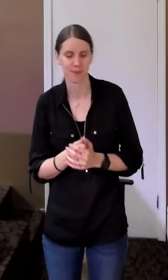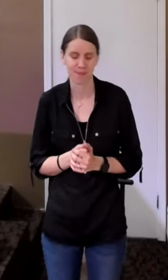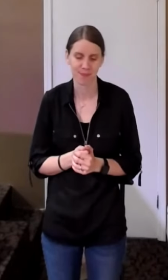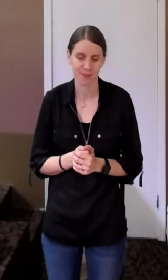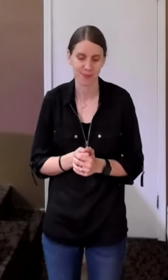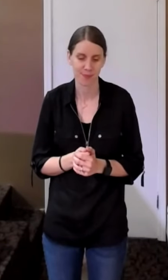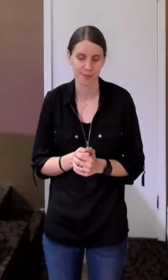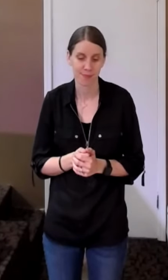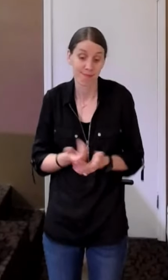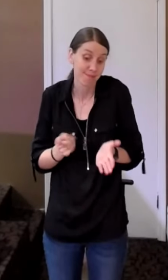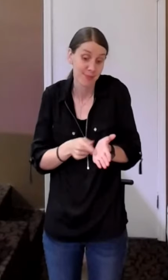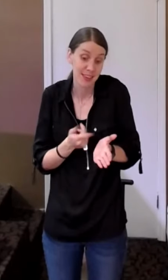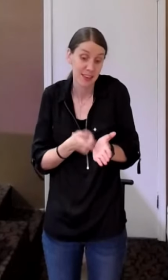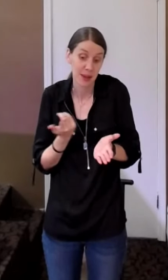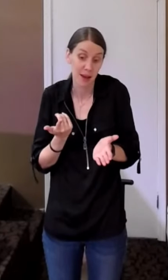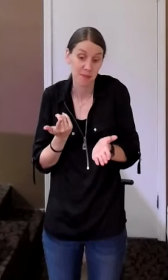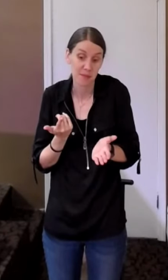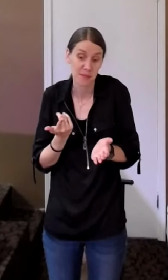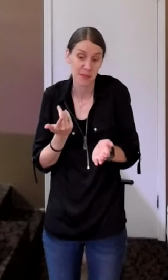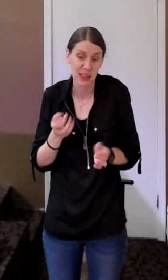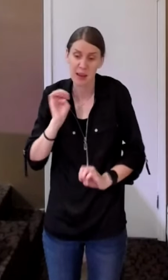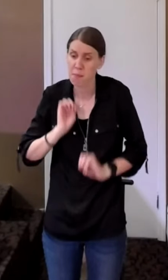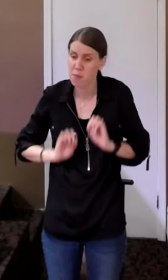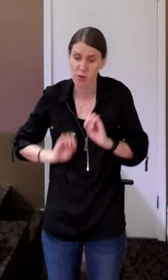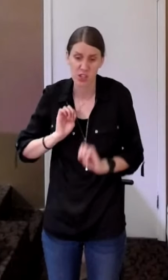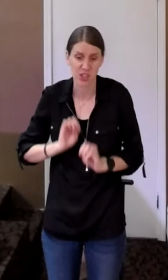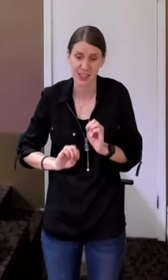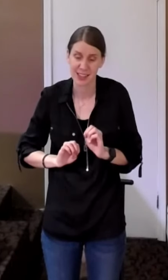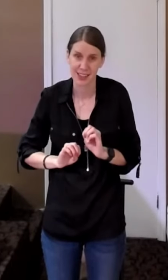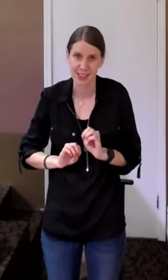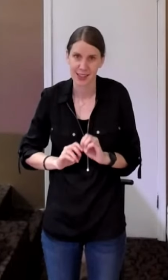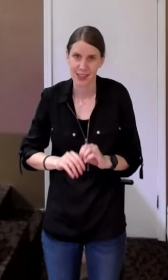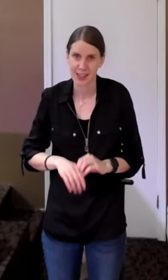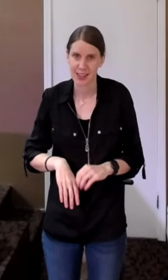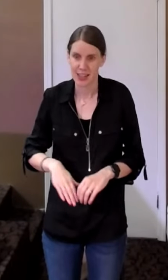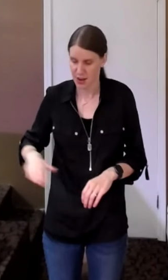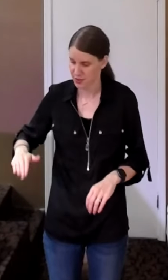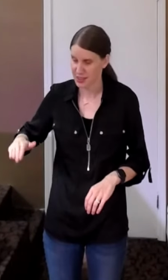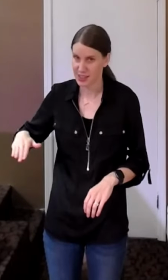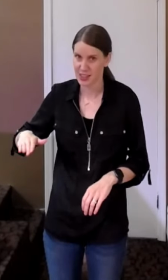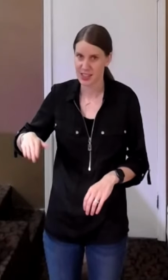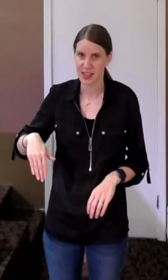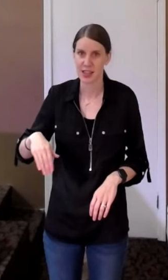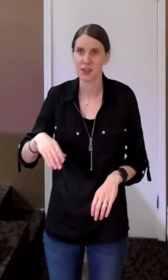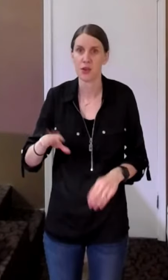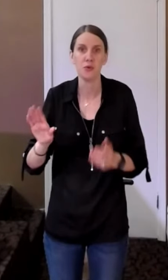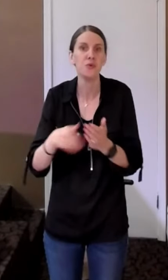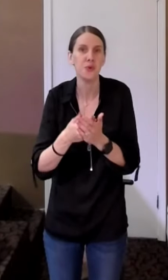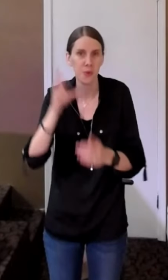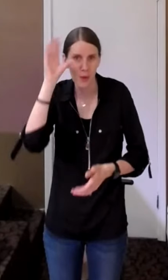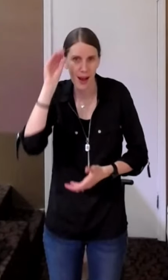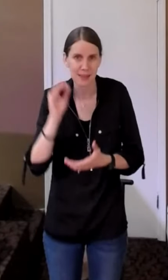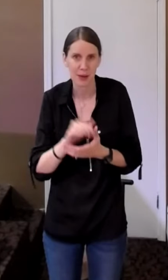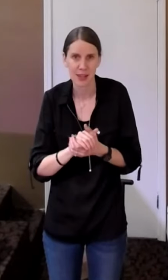Because sometimes get all wrapped up in emotion, especially young husbands, get wrapped up in